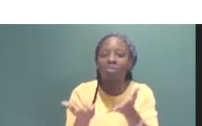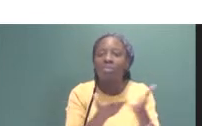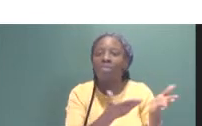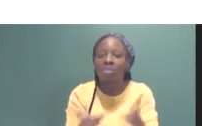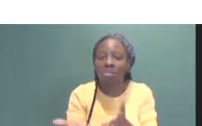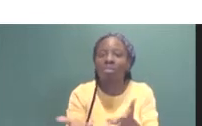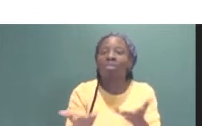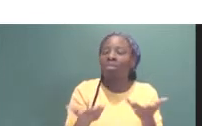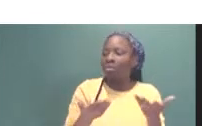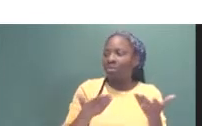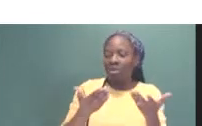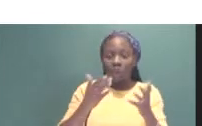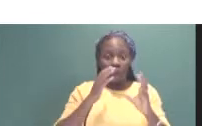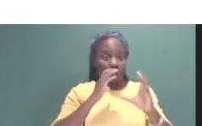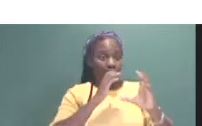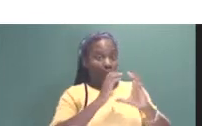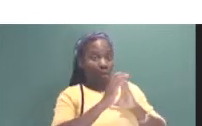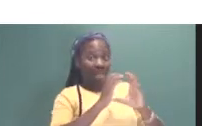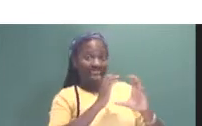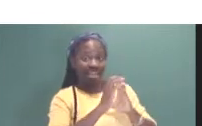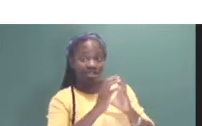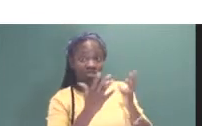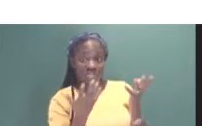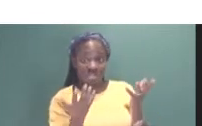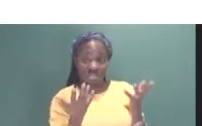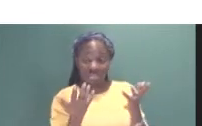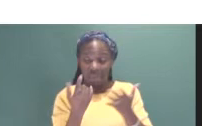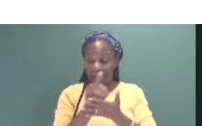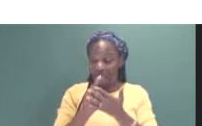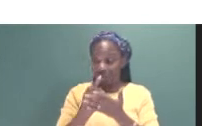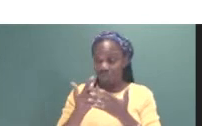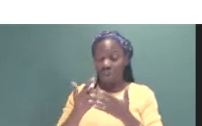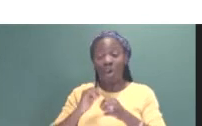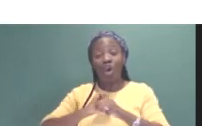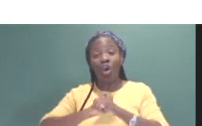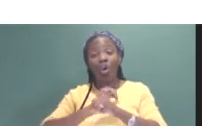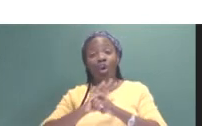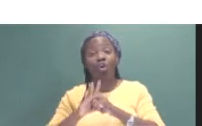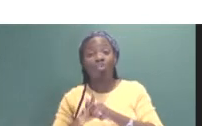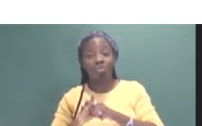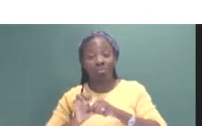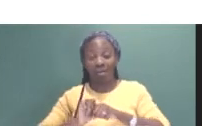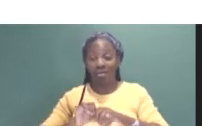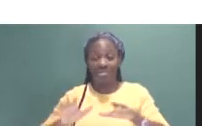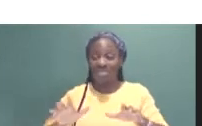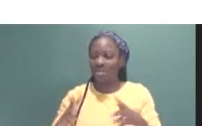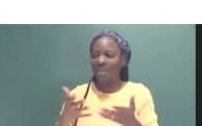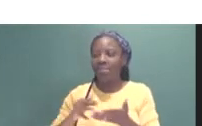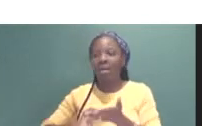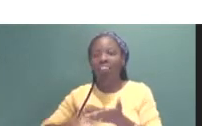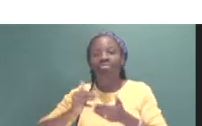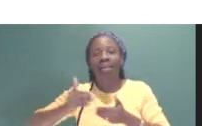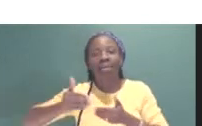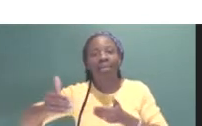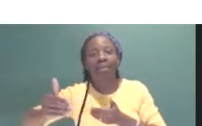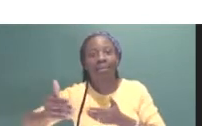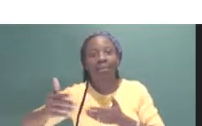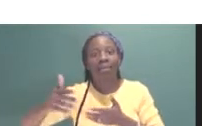The communication about coronavirus and these monthly family meetings that the South